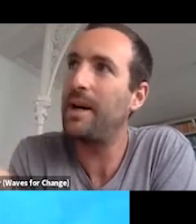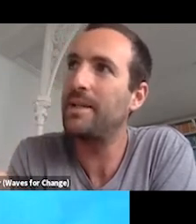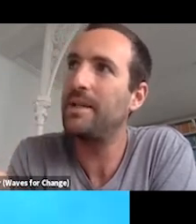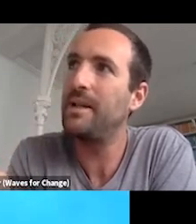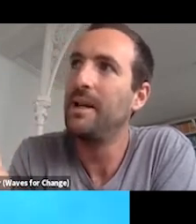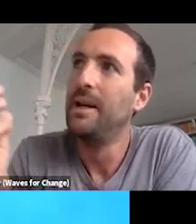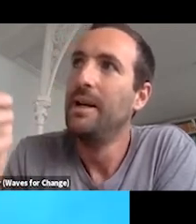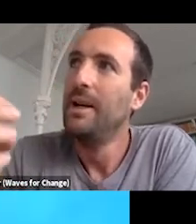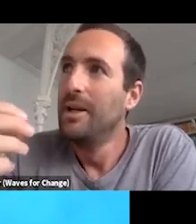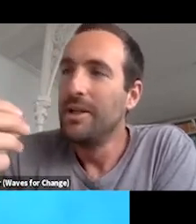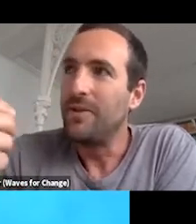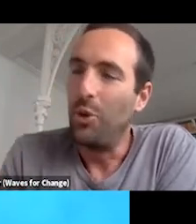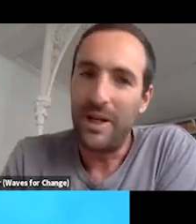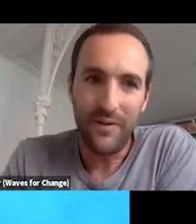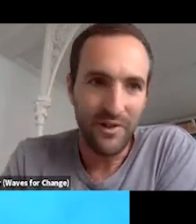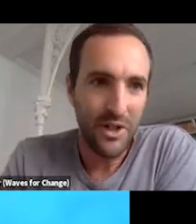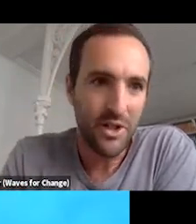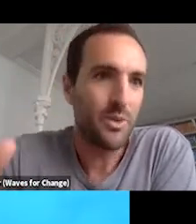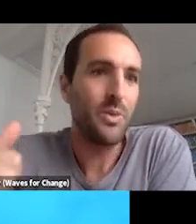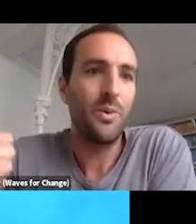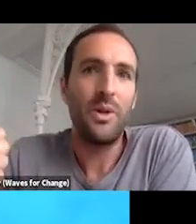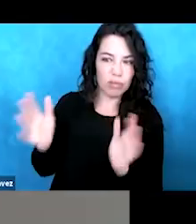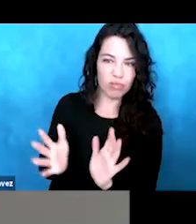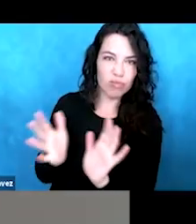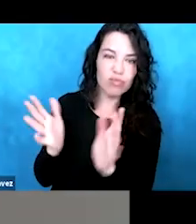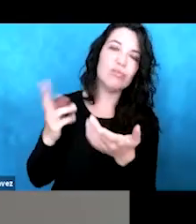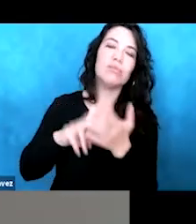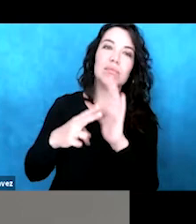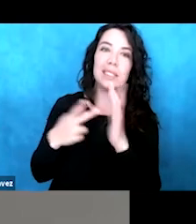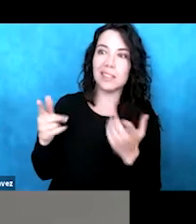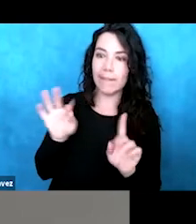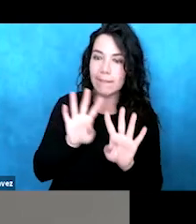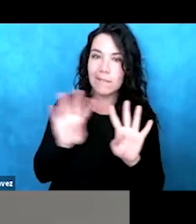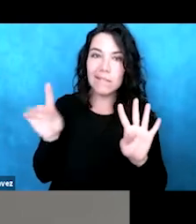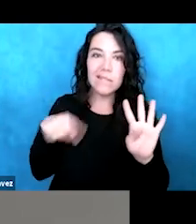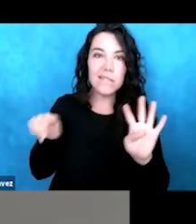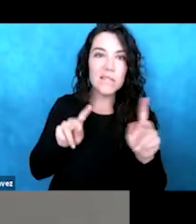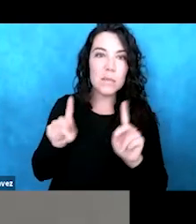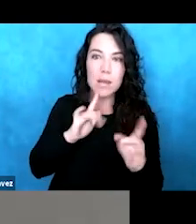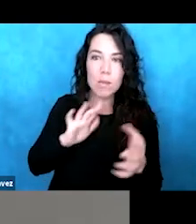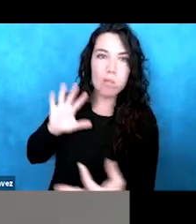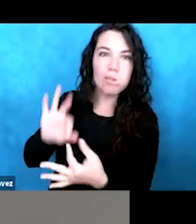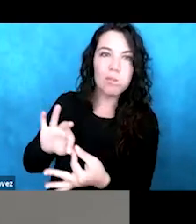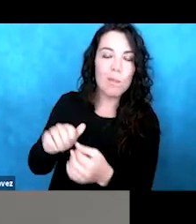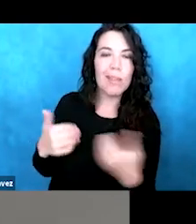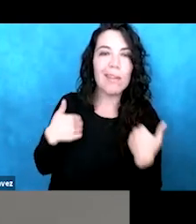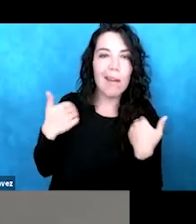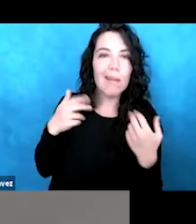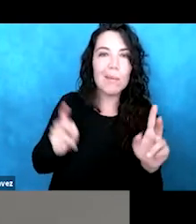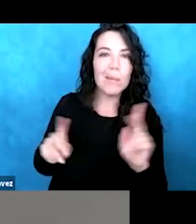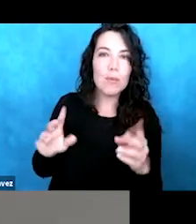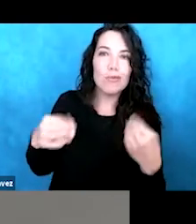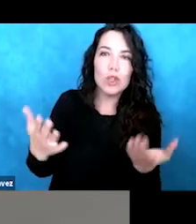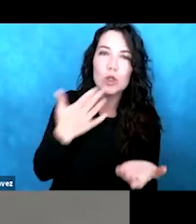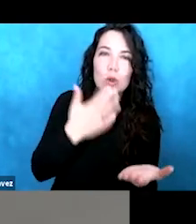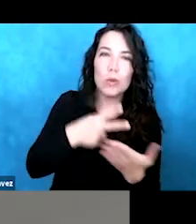their capacity to form meaningful relationships with young people, to deliver really fun and engaging activities that boosted confidence,